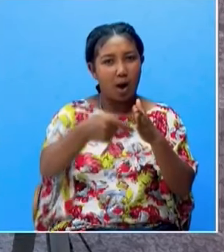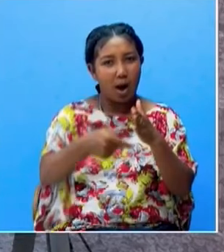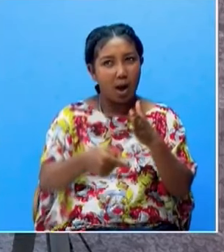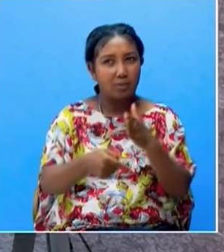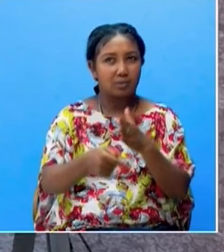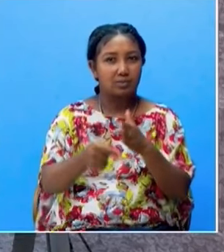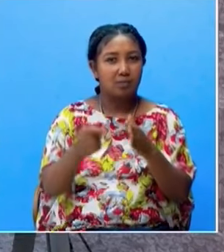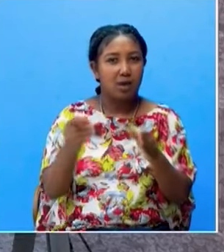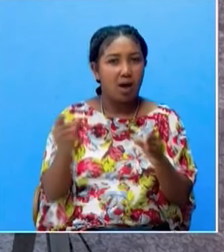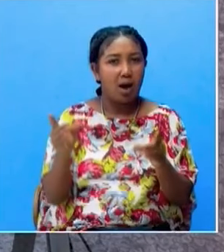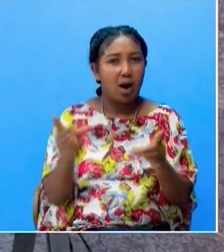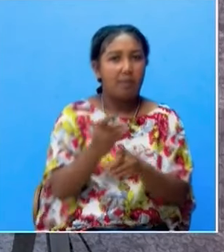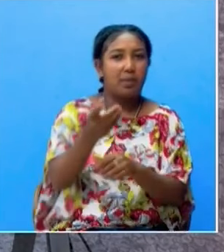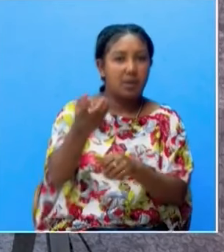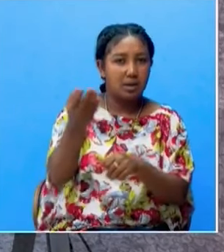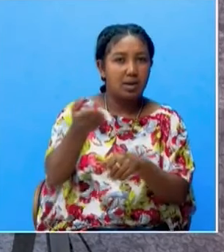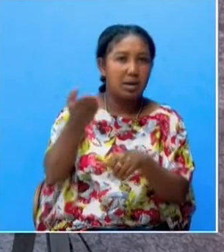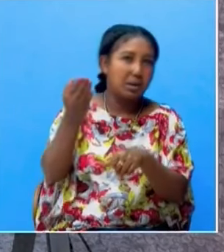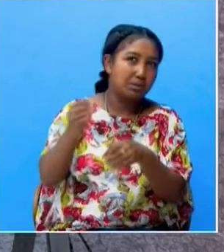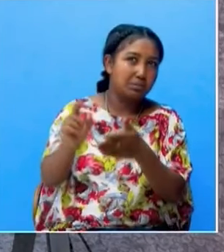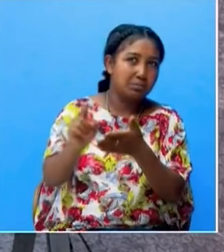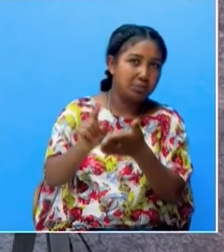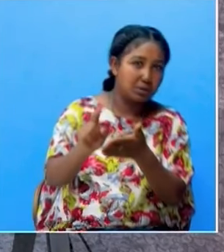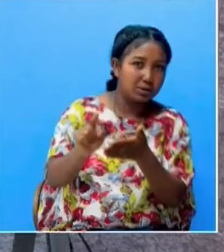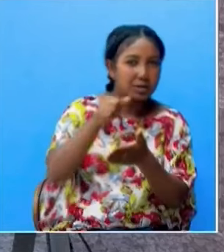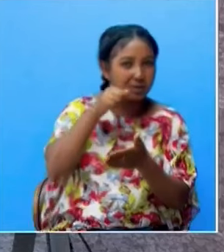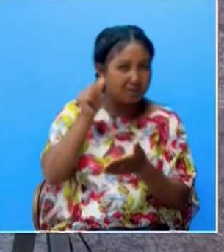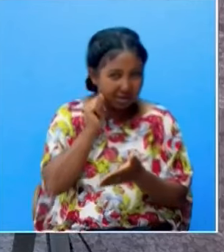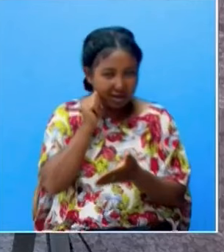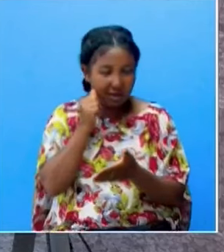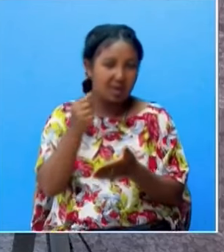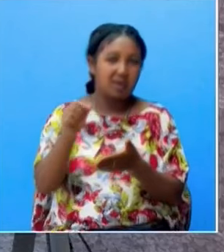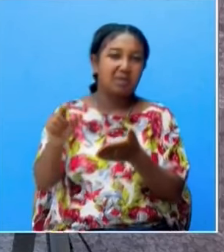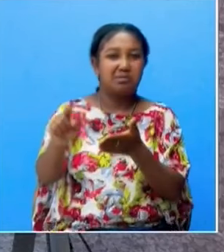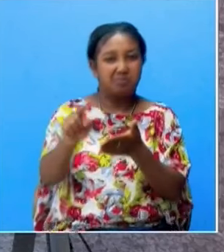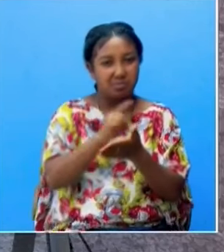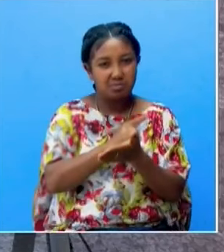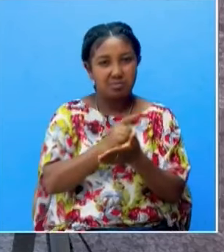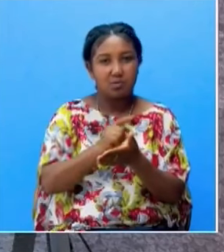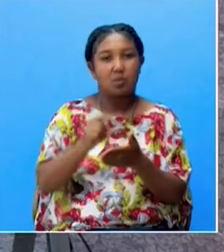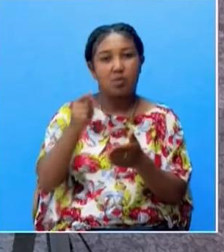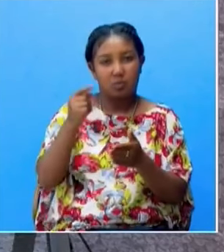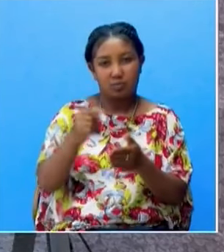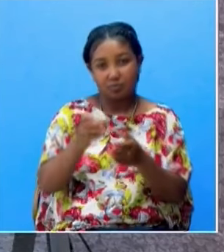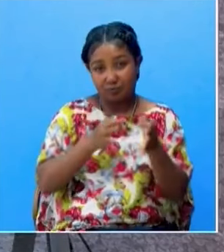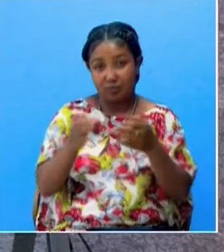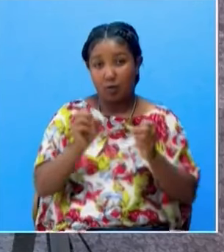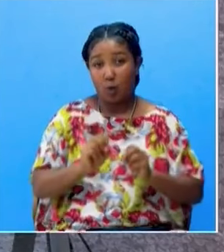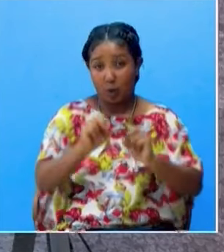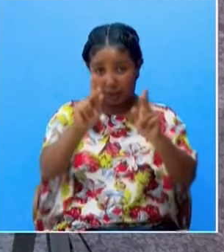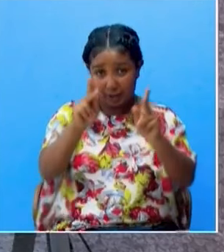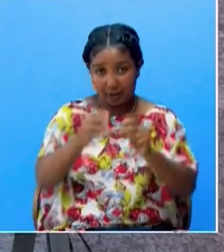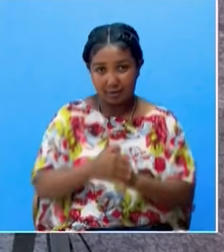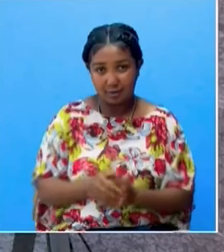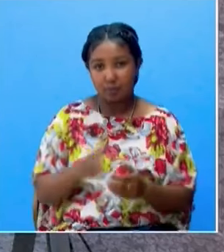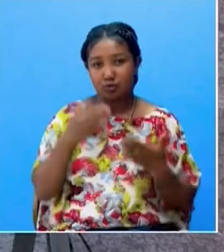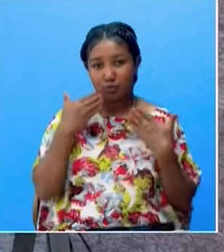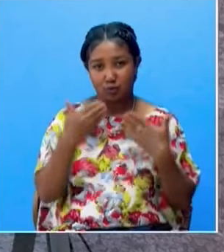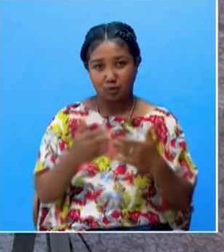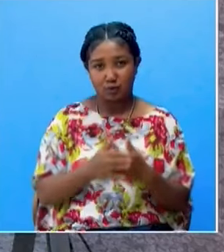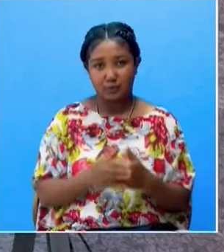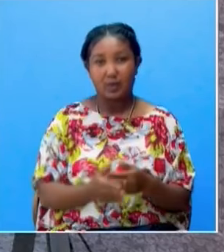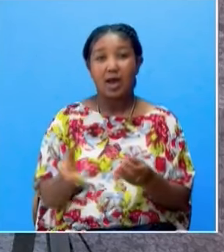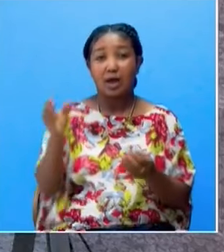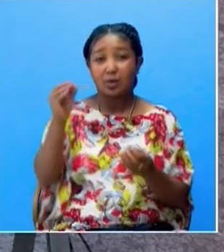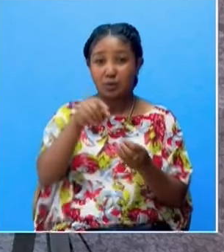the last day or maybe yesterday or something in the past. Is it clear? Good. And also